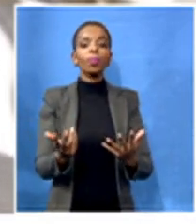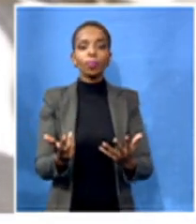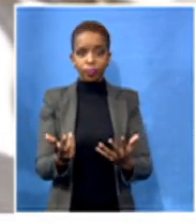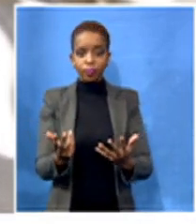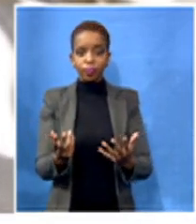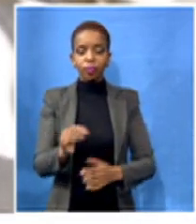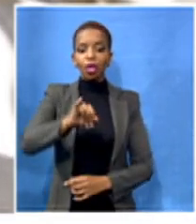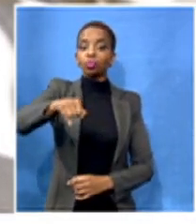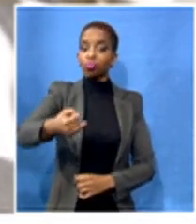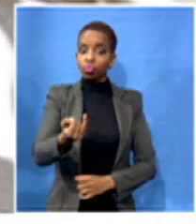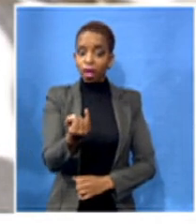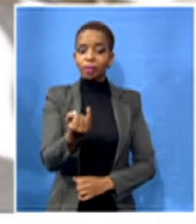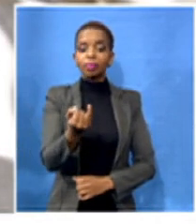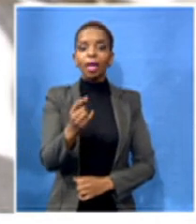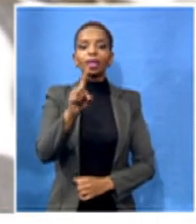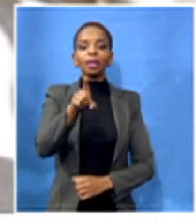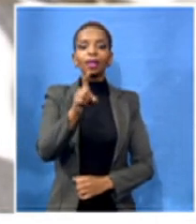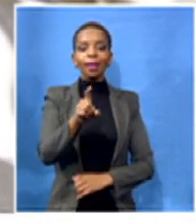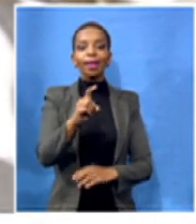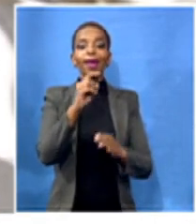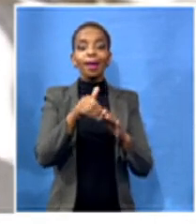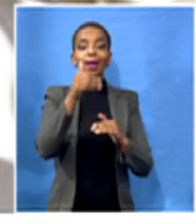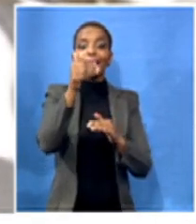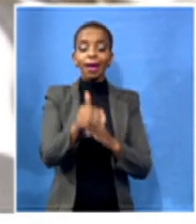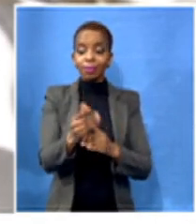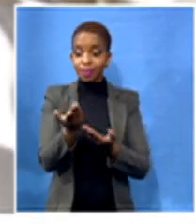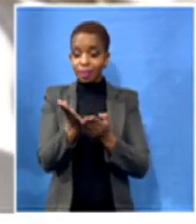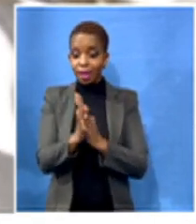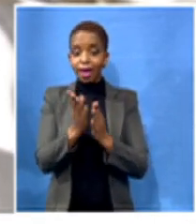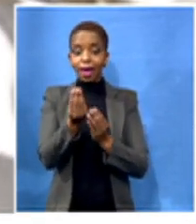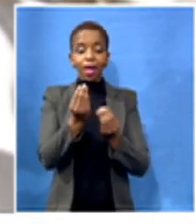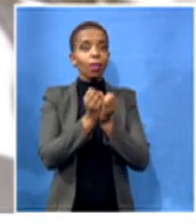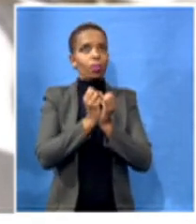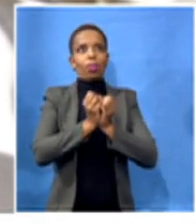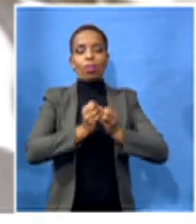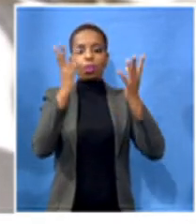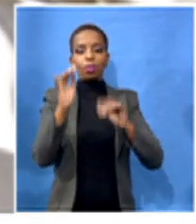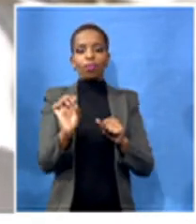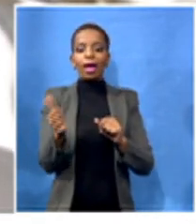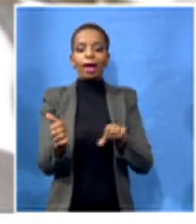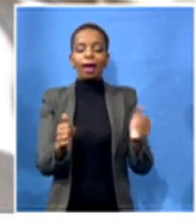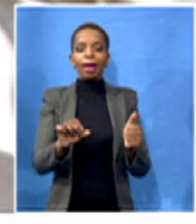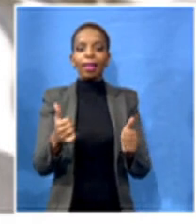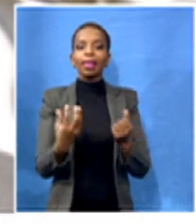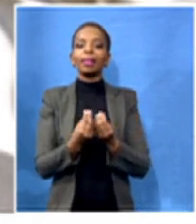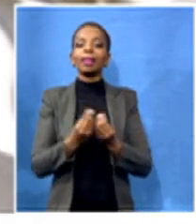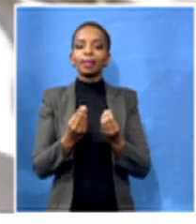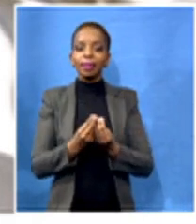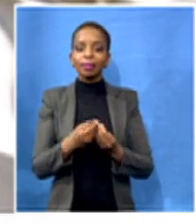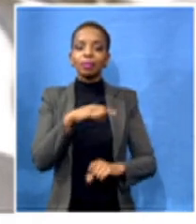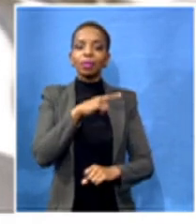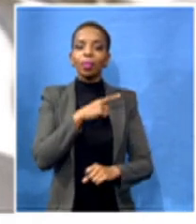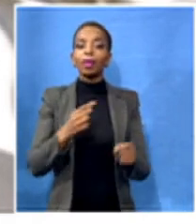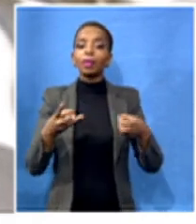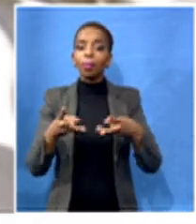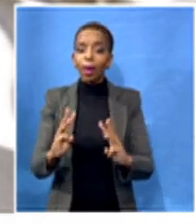through this, will have to revise this plan and a lot of other things, because clearly the way you've designed some of these metros